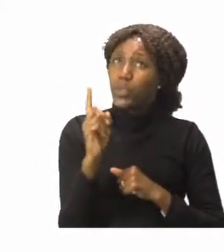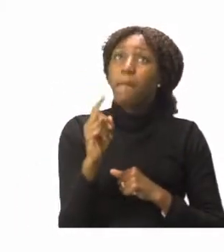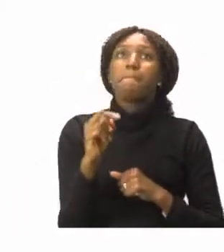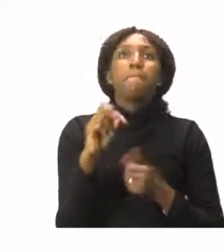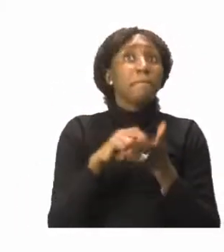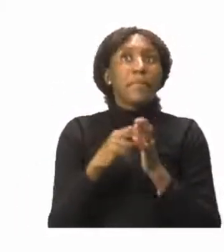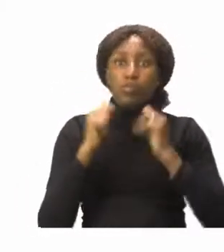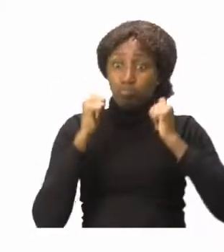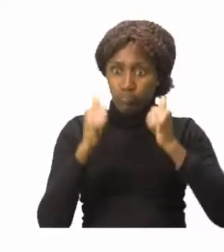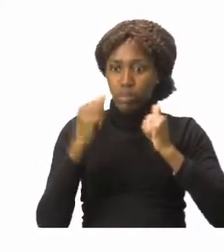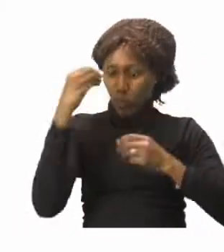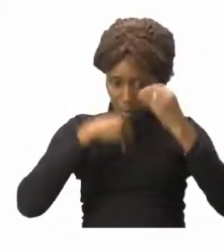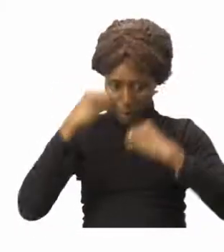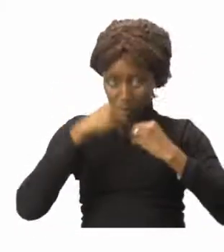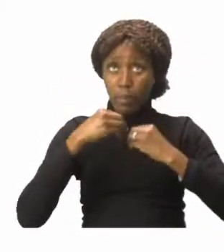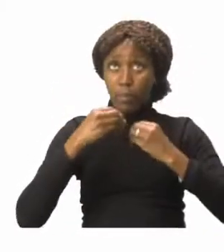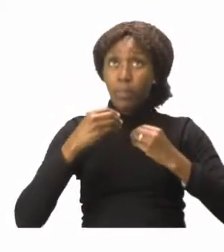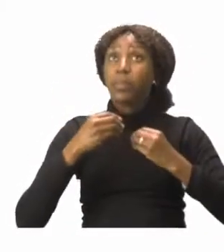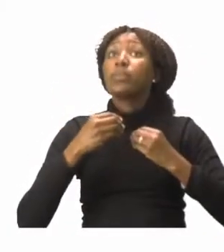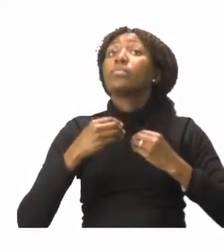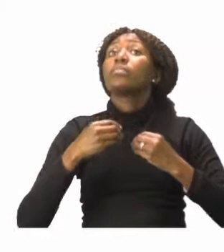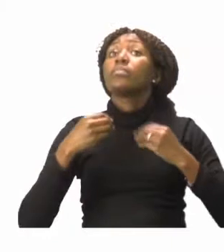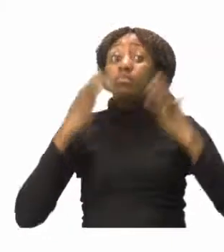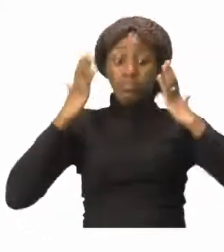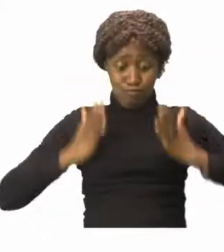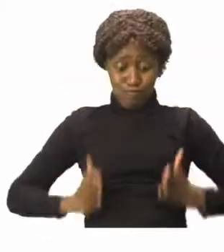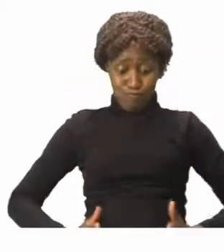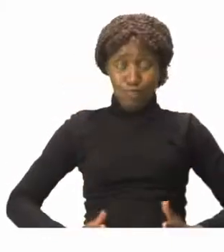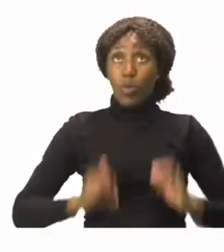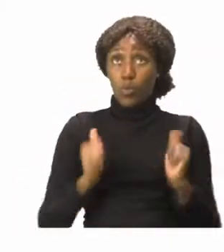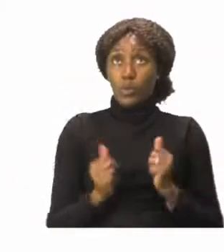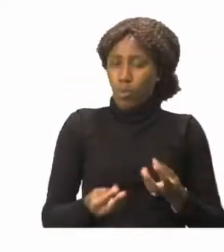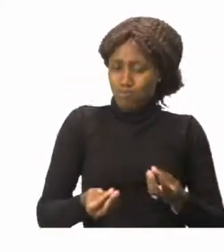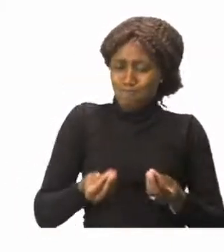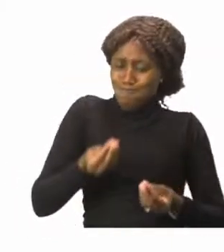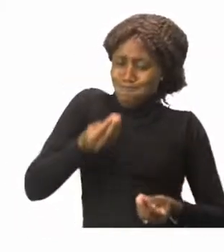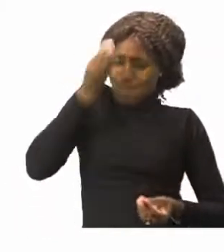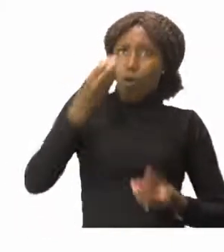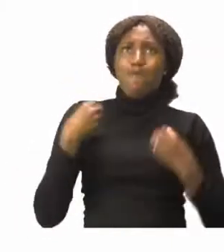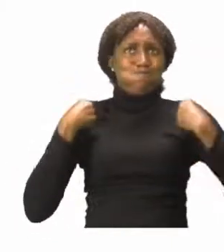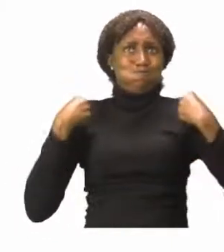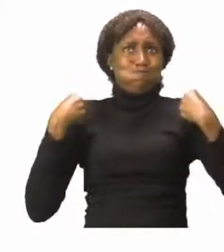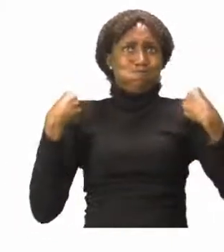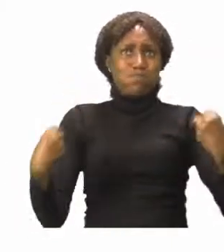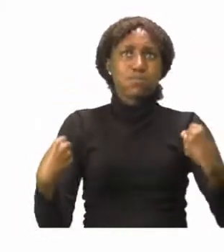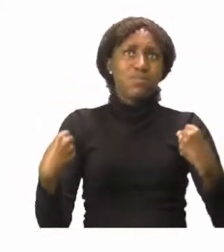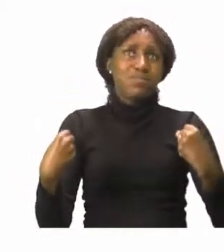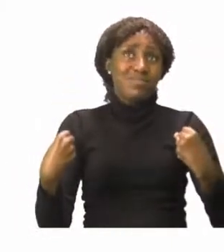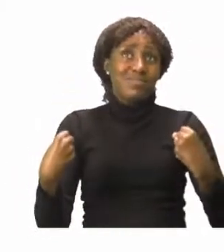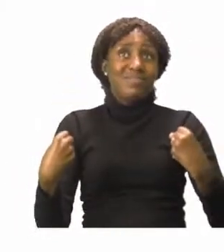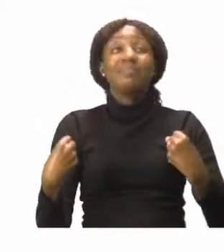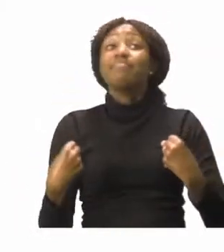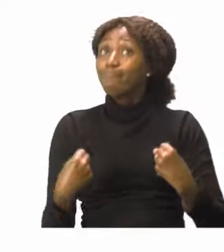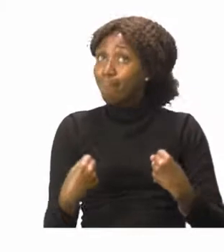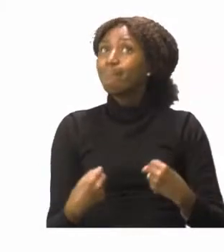your body and it helps you grow big and strong. So,